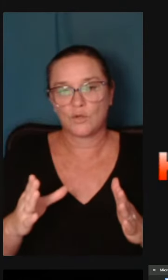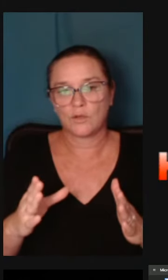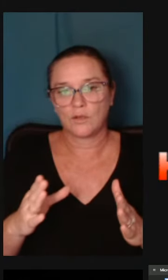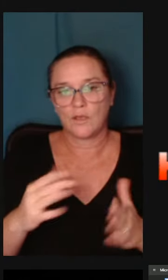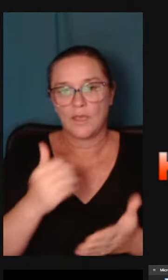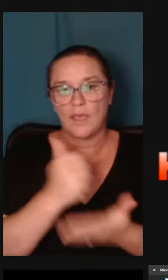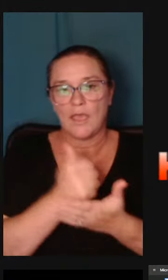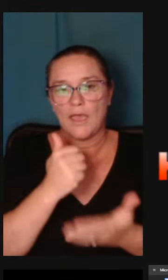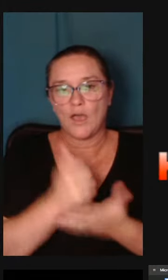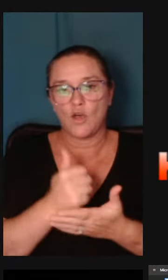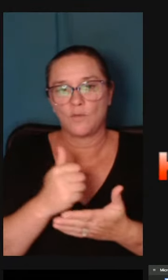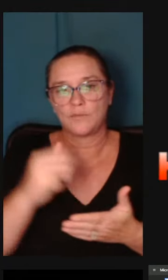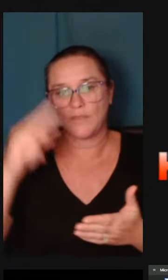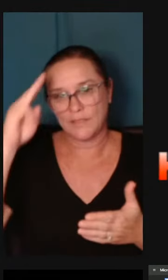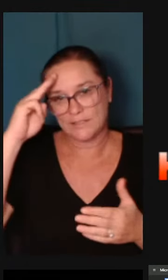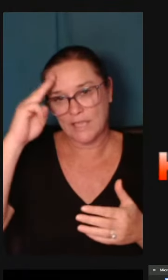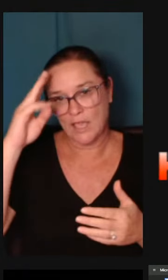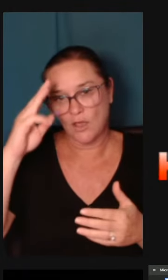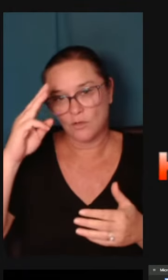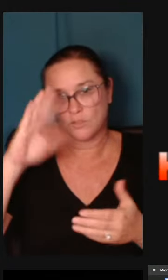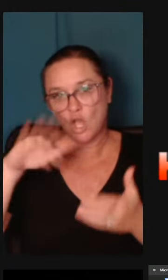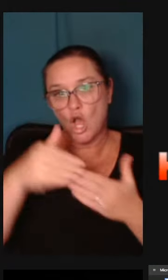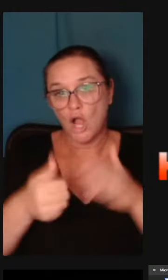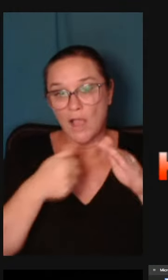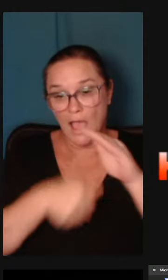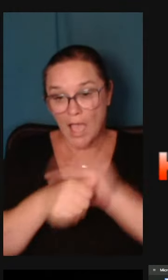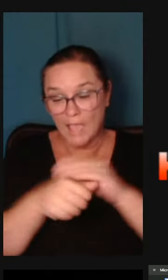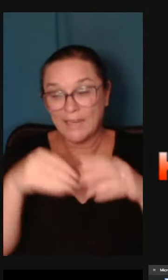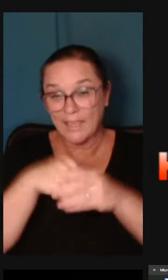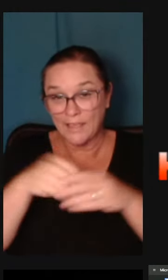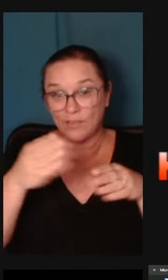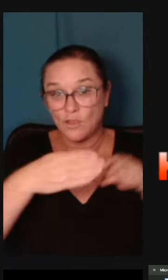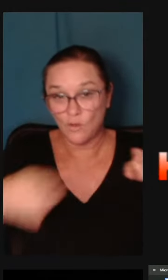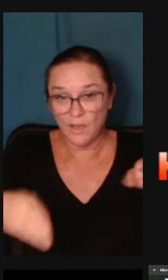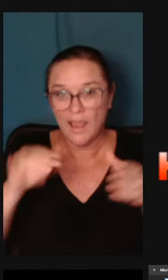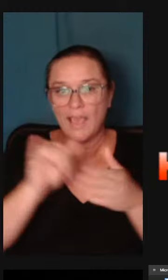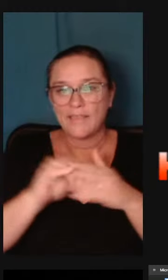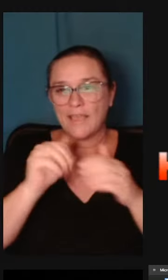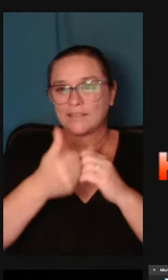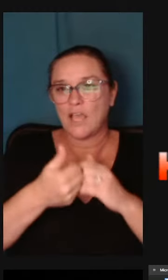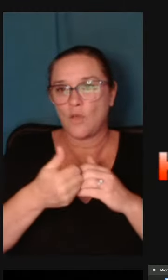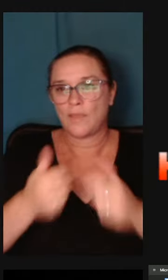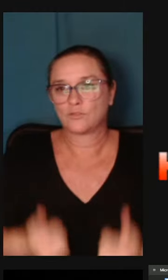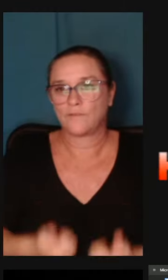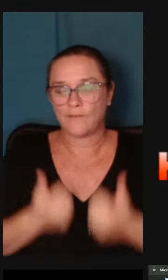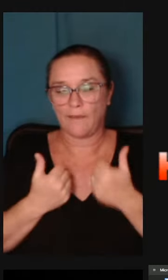the scouts all hide in the crack, and that's how they were able to survive the waves coming across.